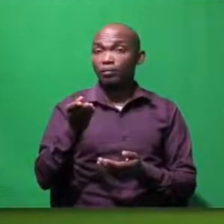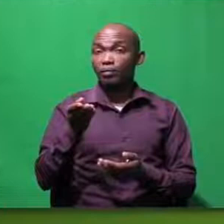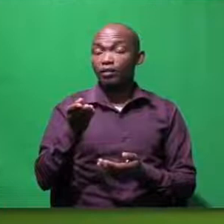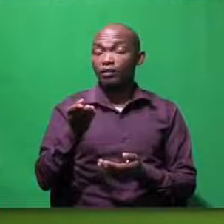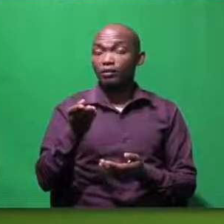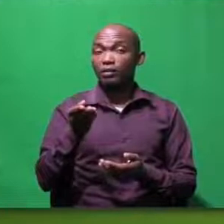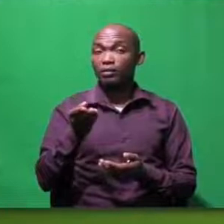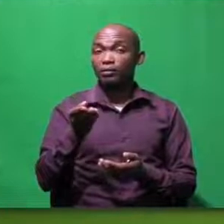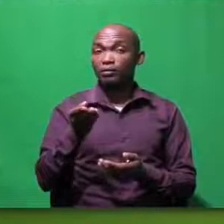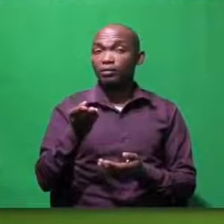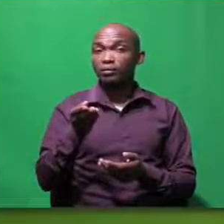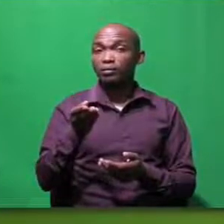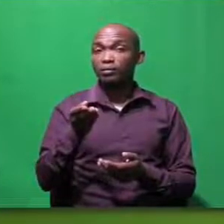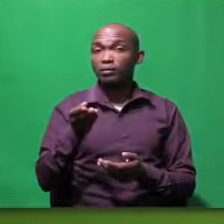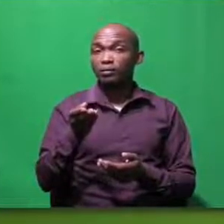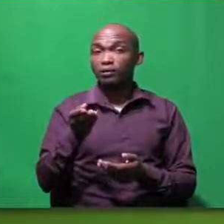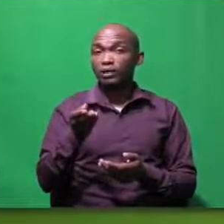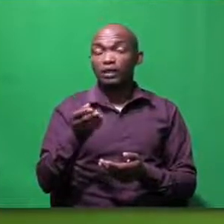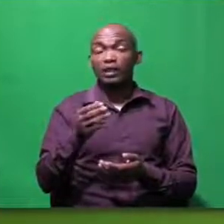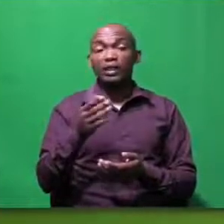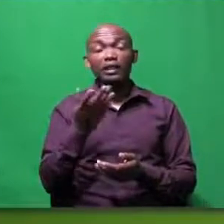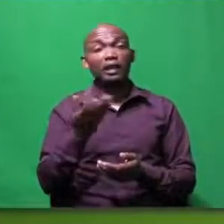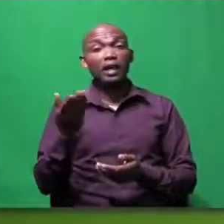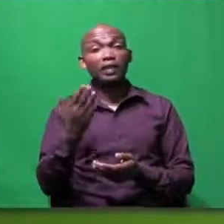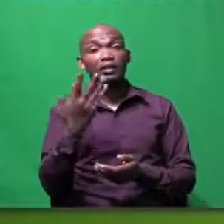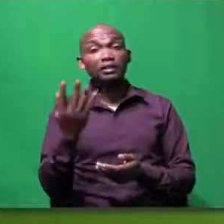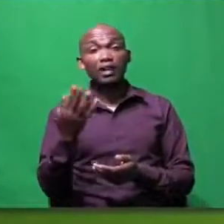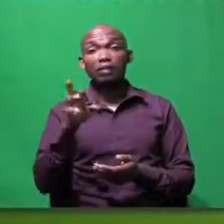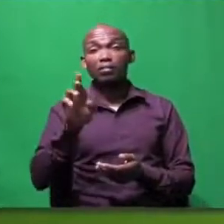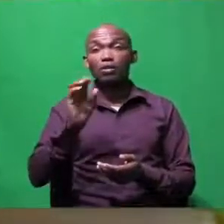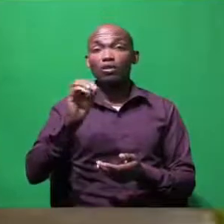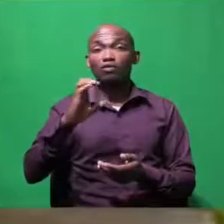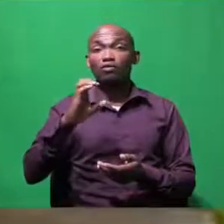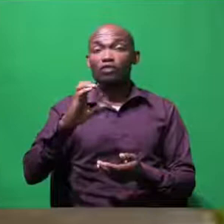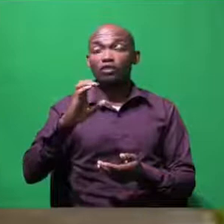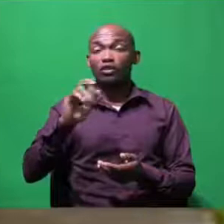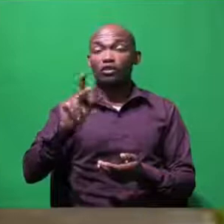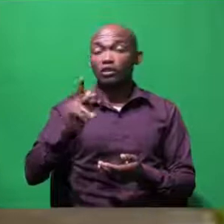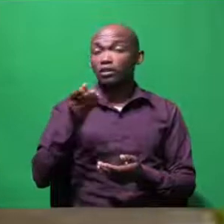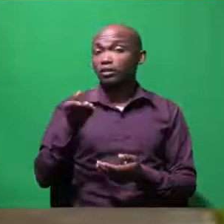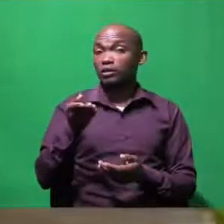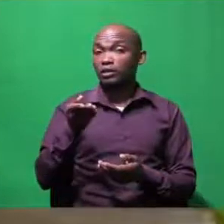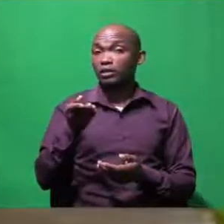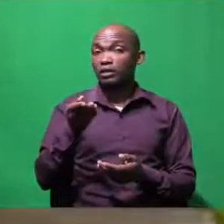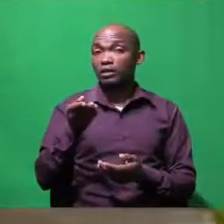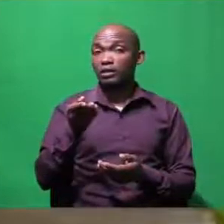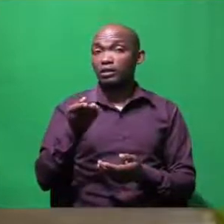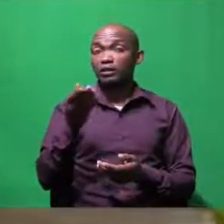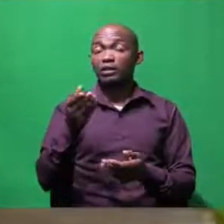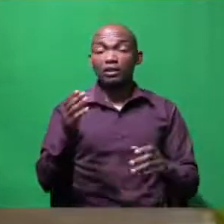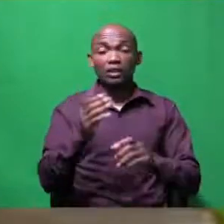coal, and the other types of rock, when we can say this is also igneous rock, but this